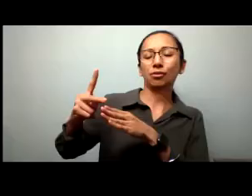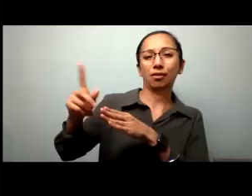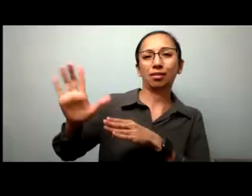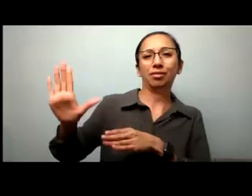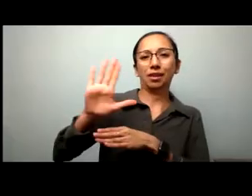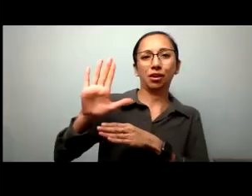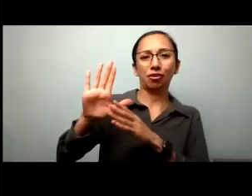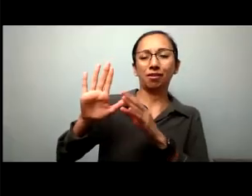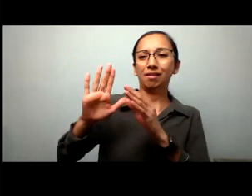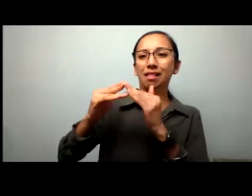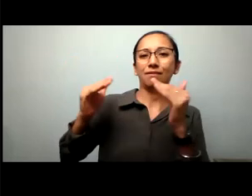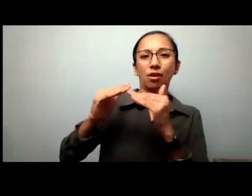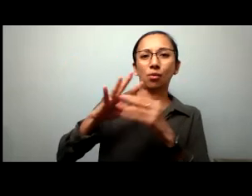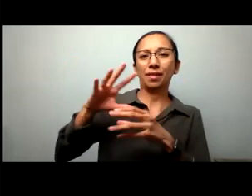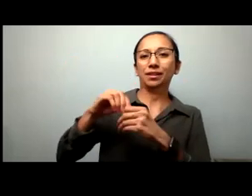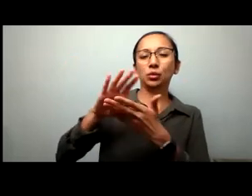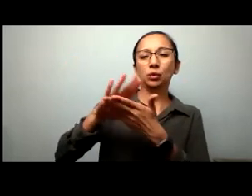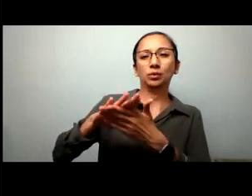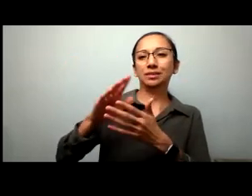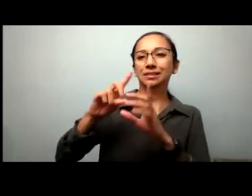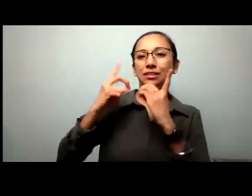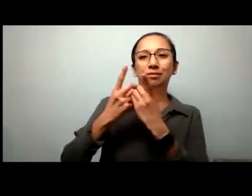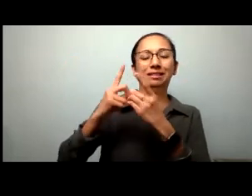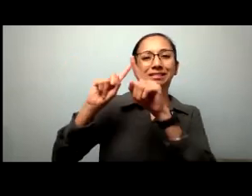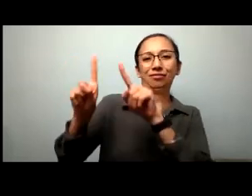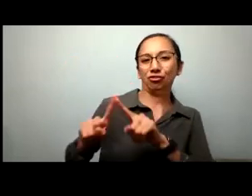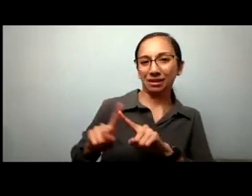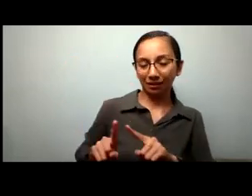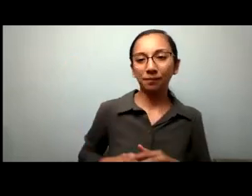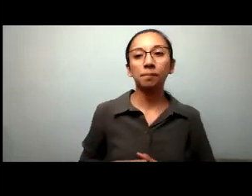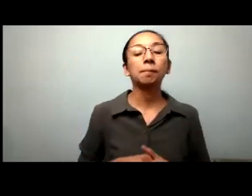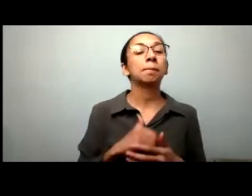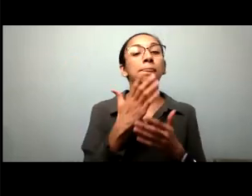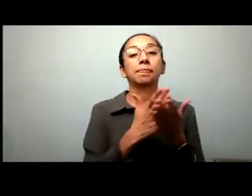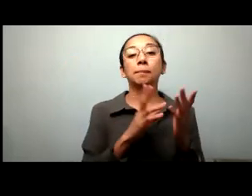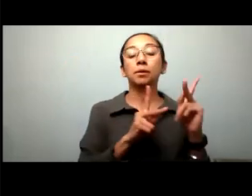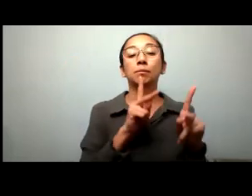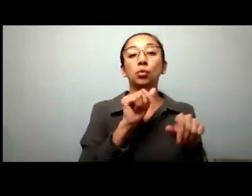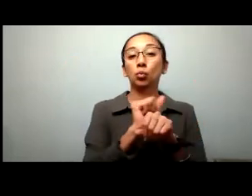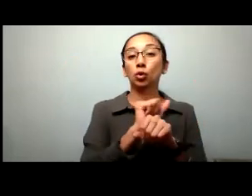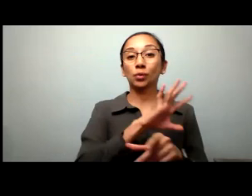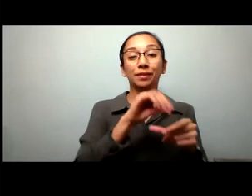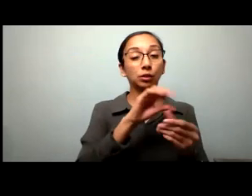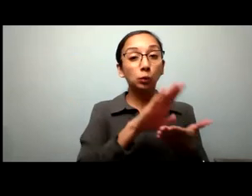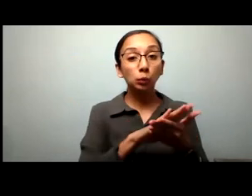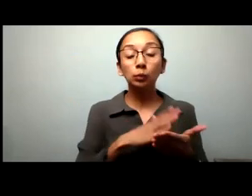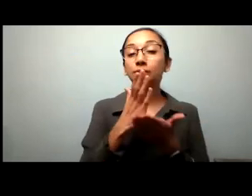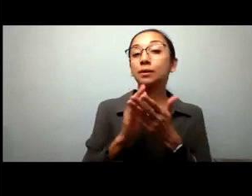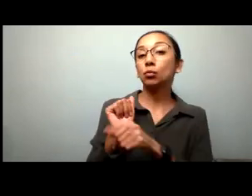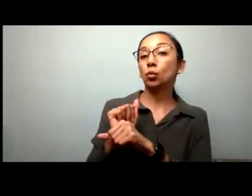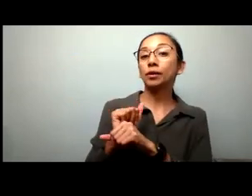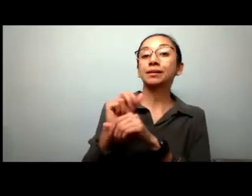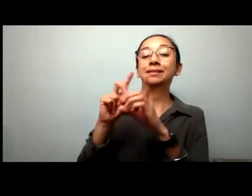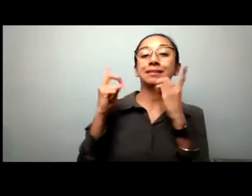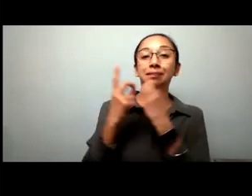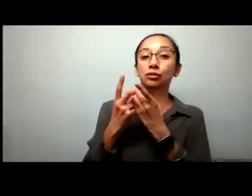of the school district. One group works at the school site, other groups work at our district operated clinics, and then